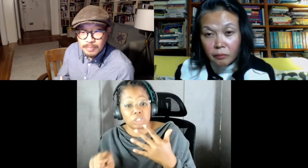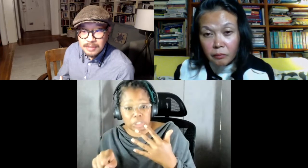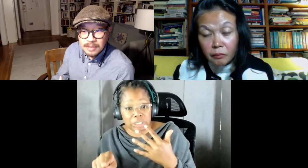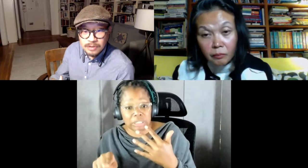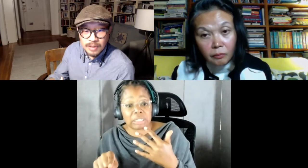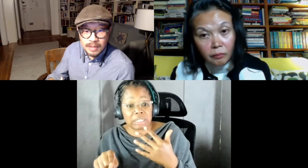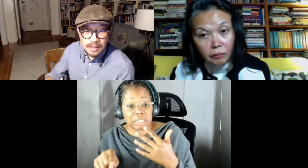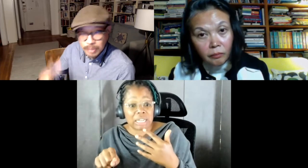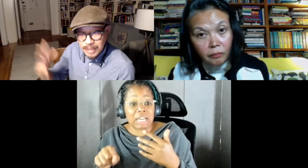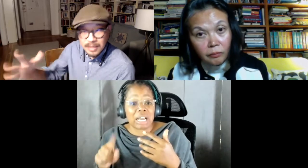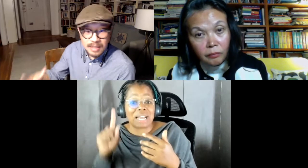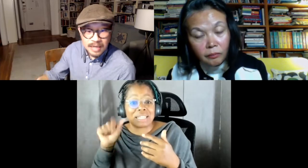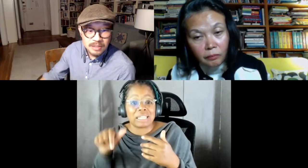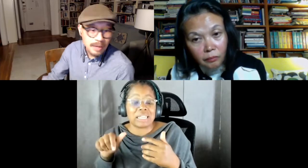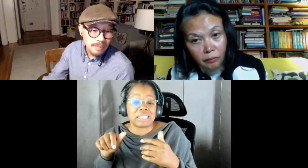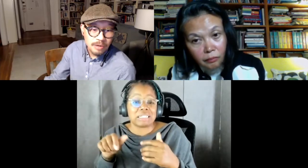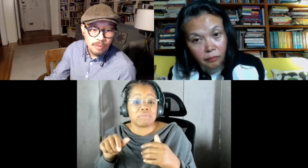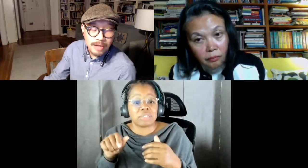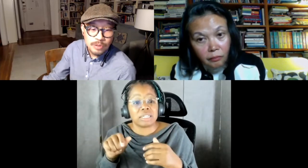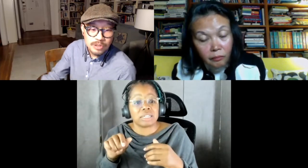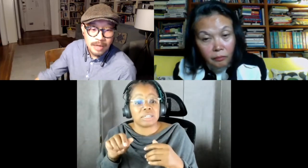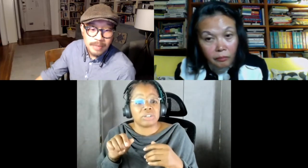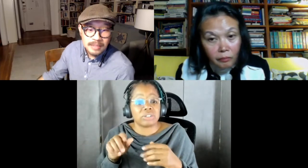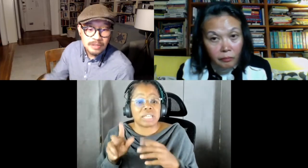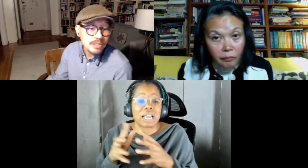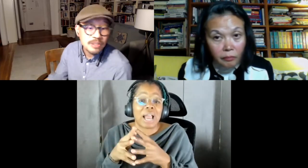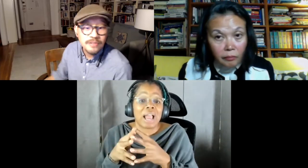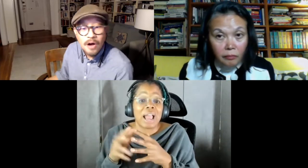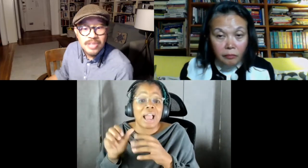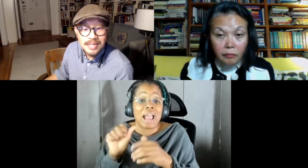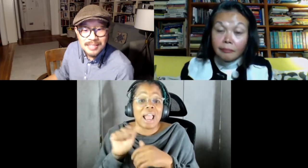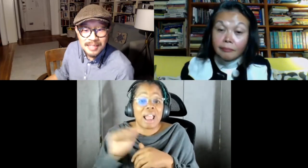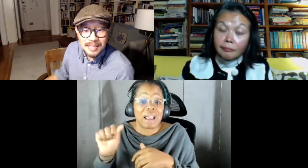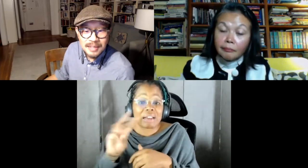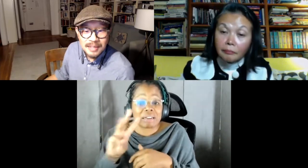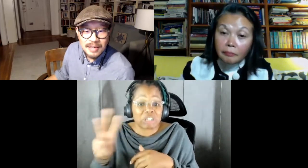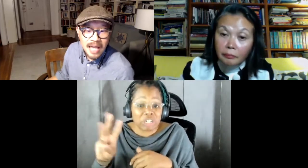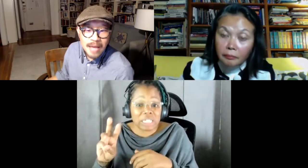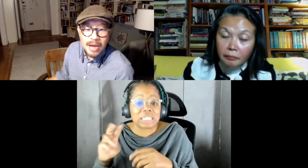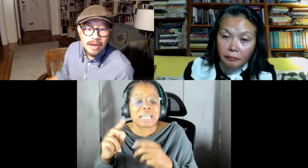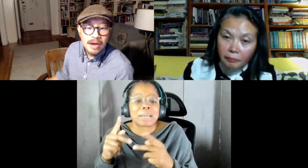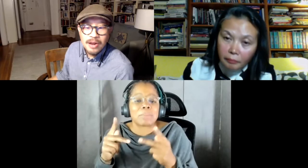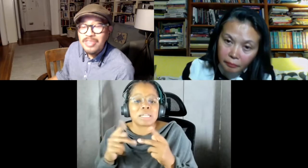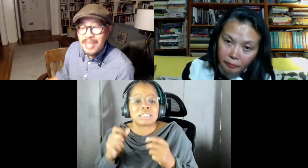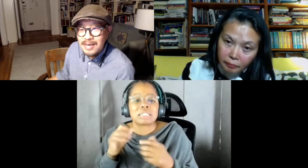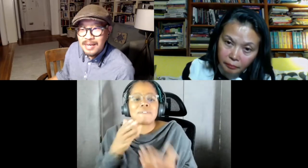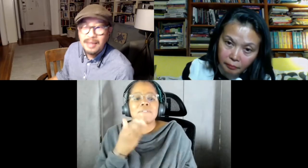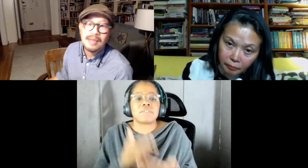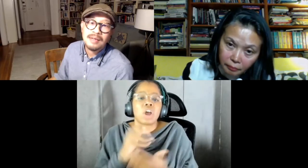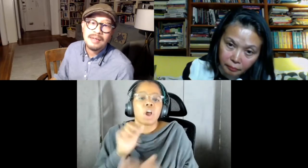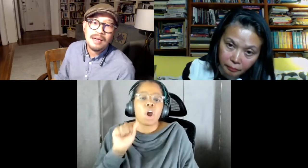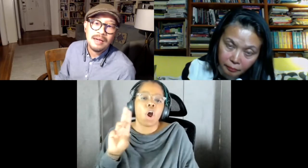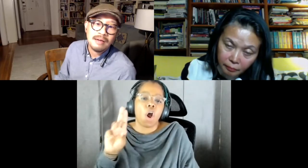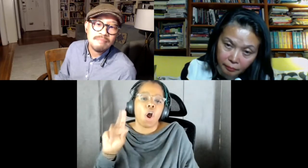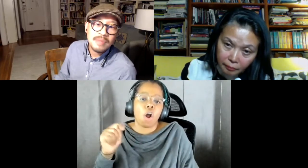hyphenated spaces or in a place like the Asian American Writers Workshop, is questions of authenticity. am I an authentic